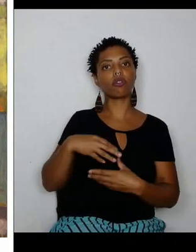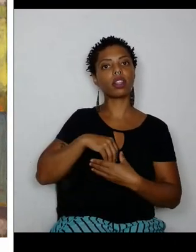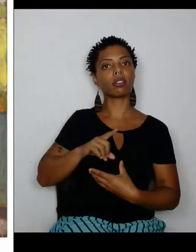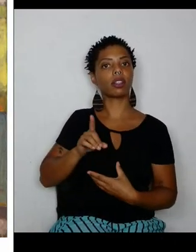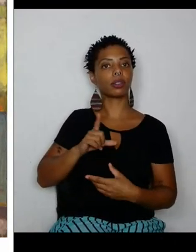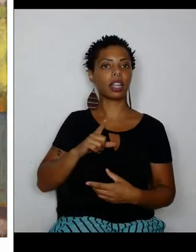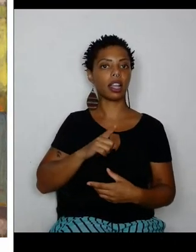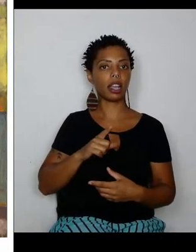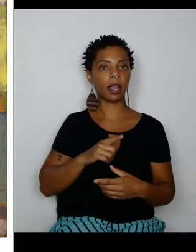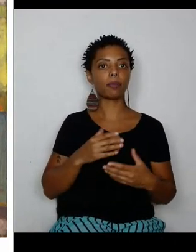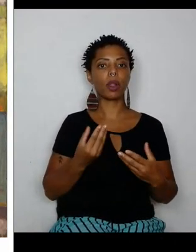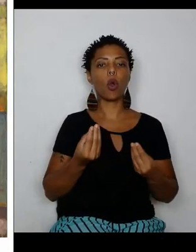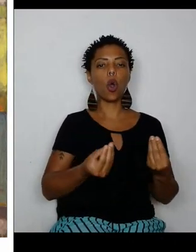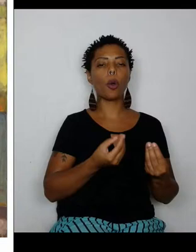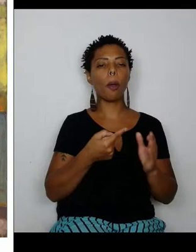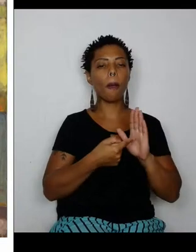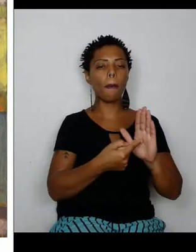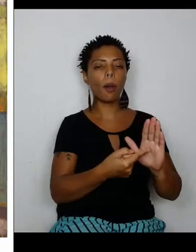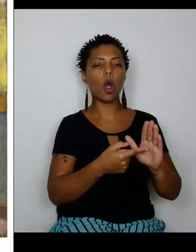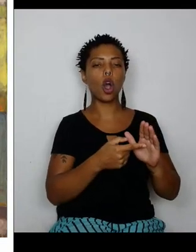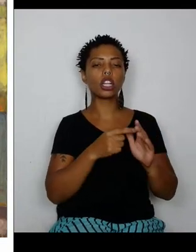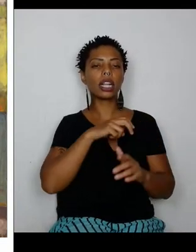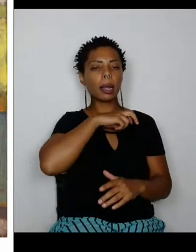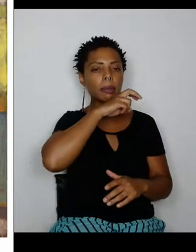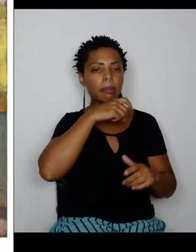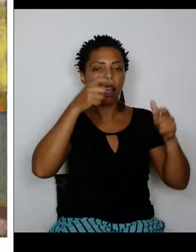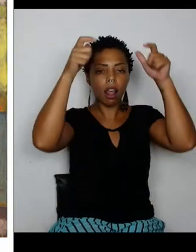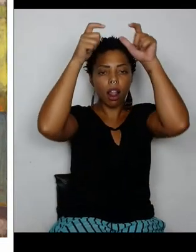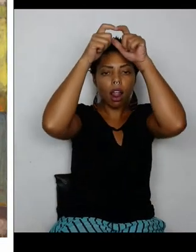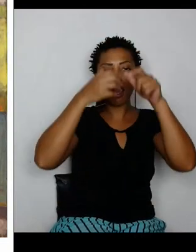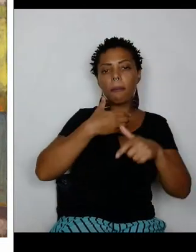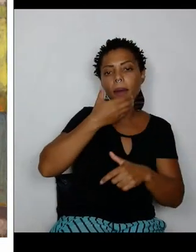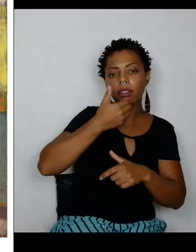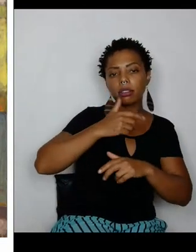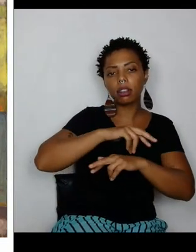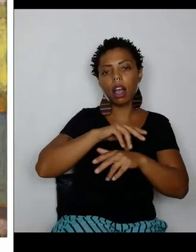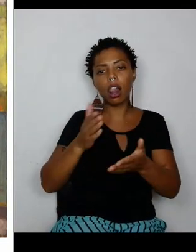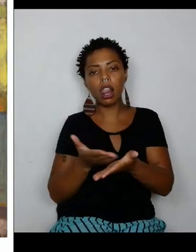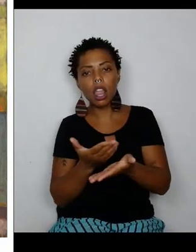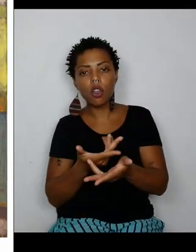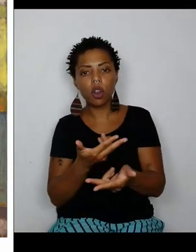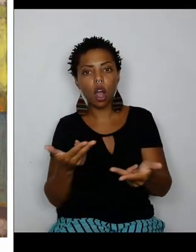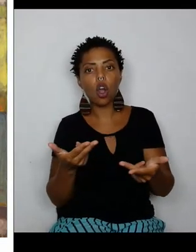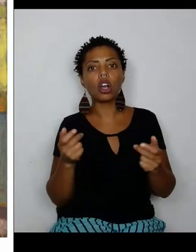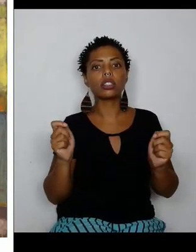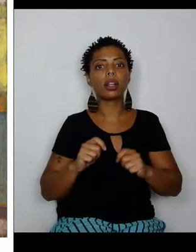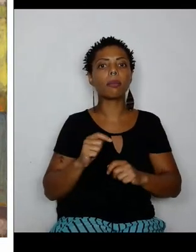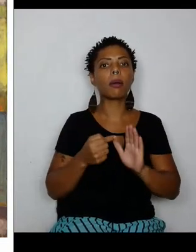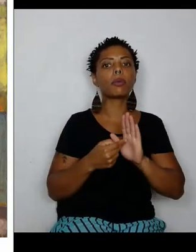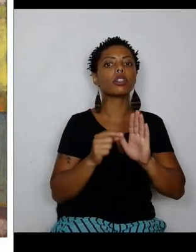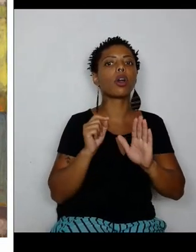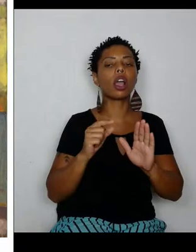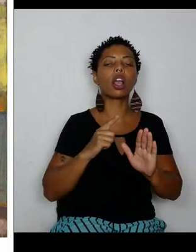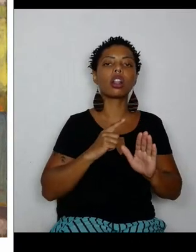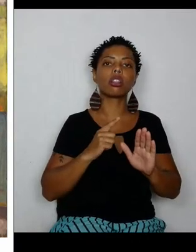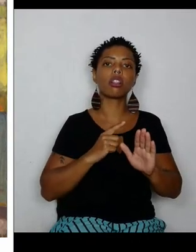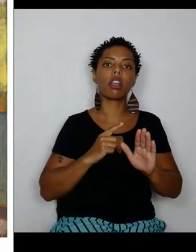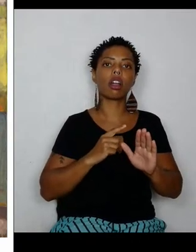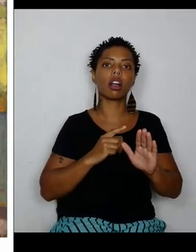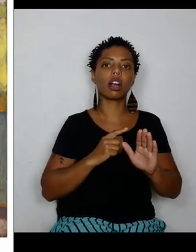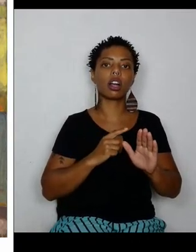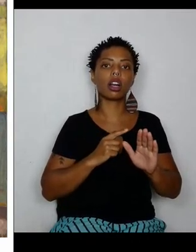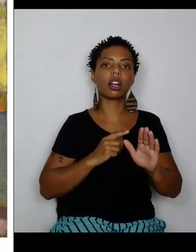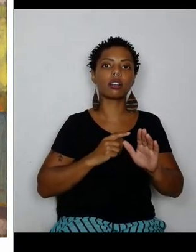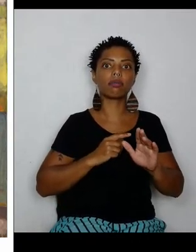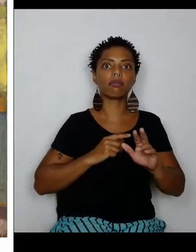self as aspects of the identity that contains multitudes and exceeds limits the gothiask evolution of